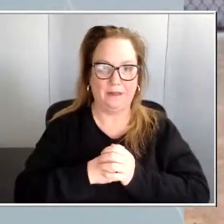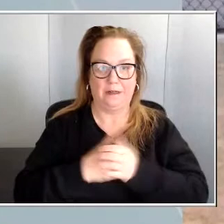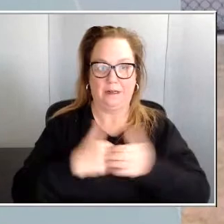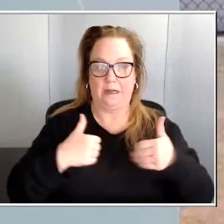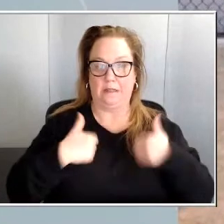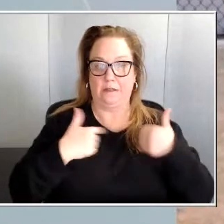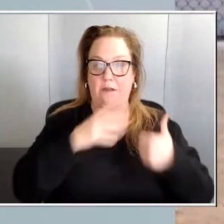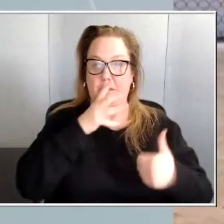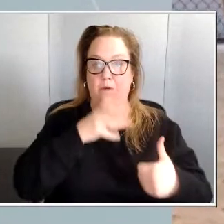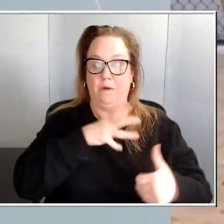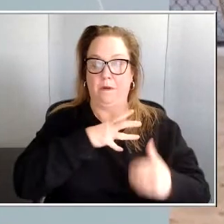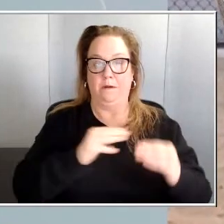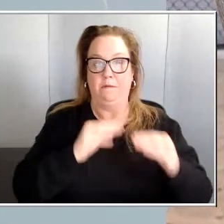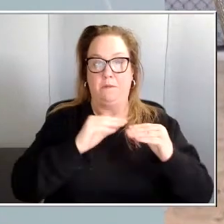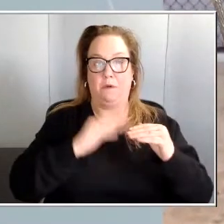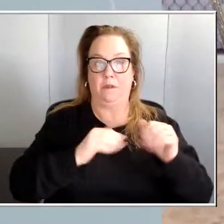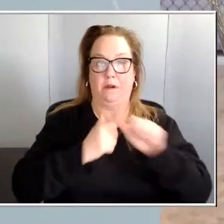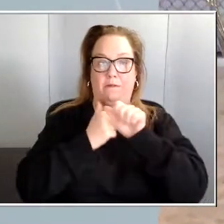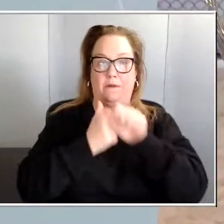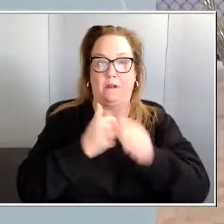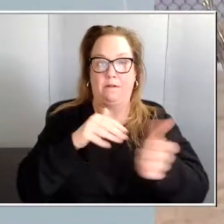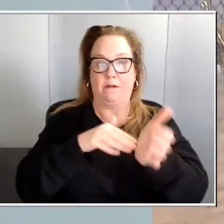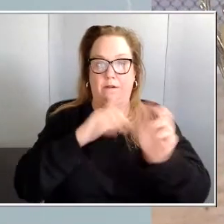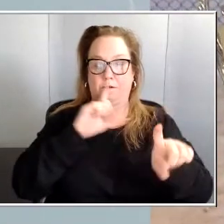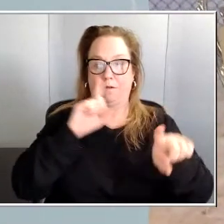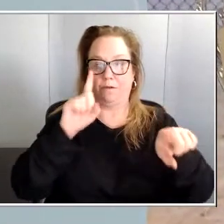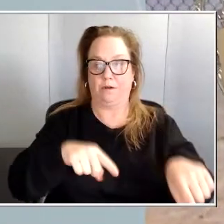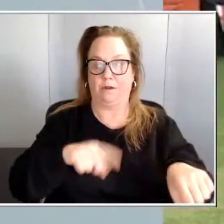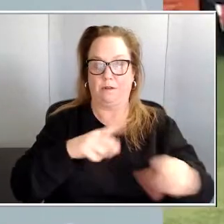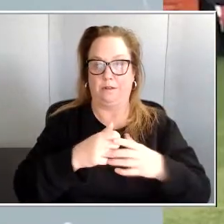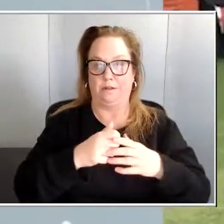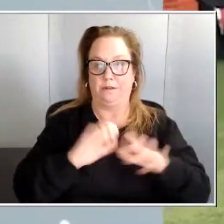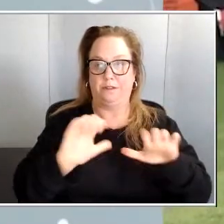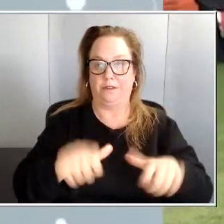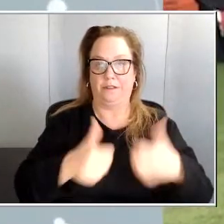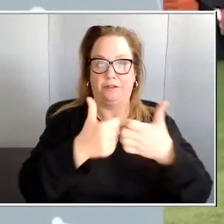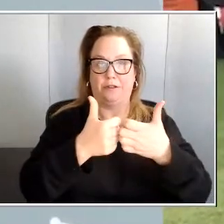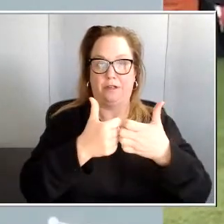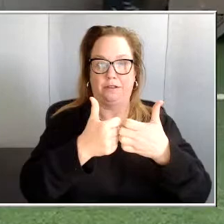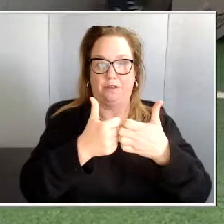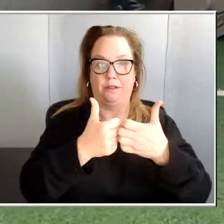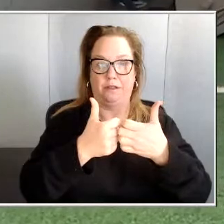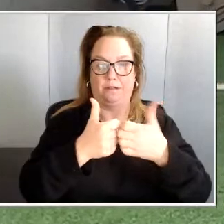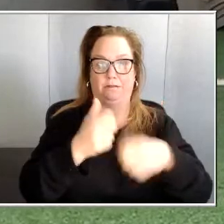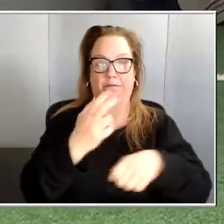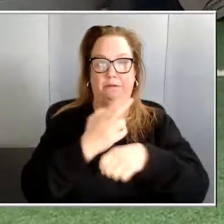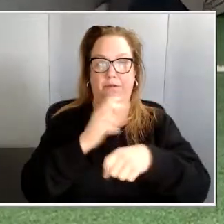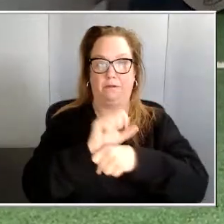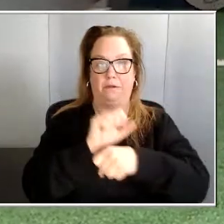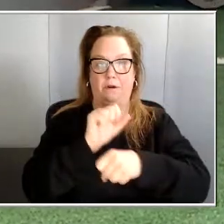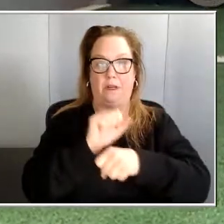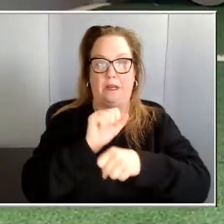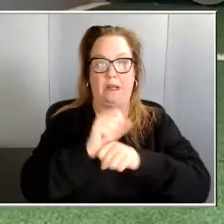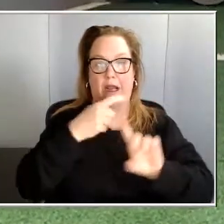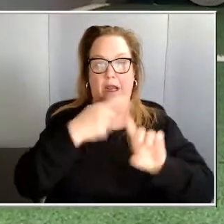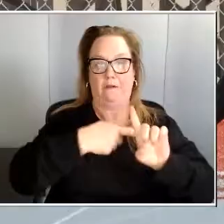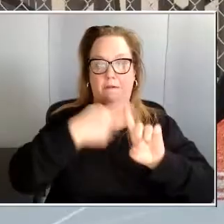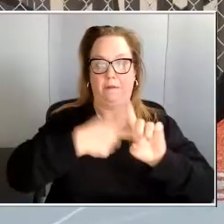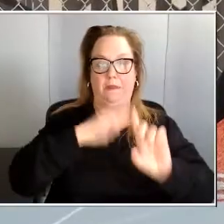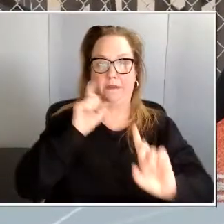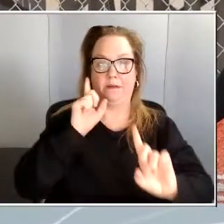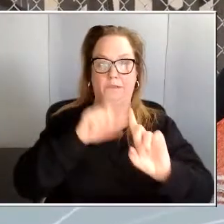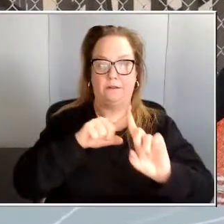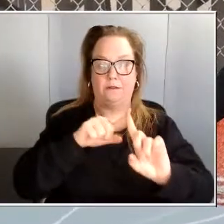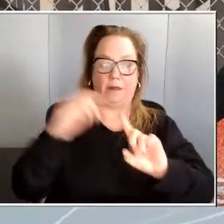did more than just follow doctor's orders. She answered the challenge and put in the work, month after month, until she got back to the sport